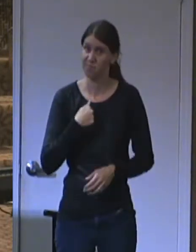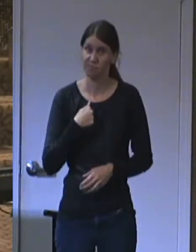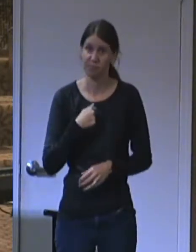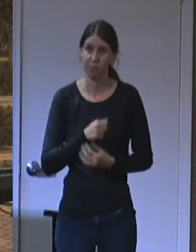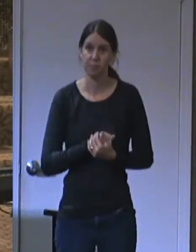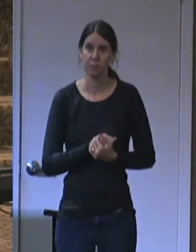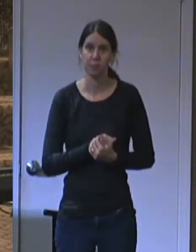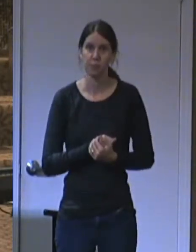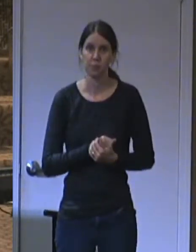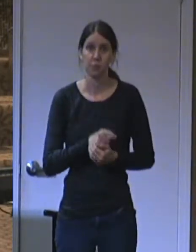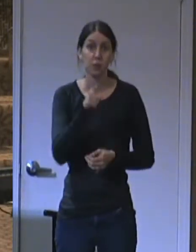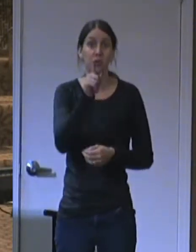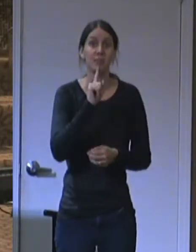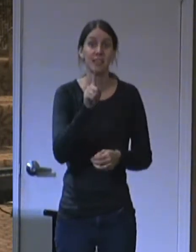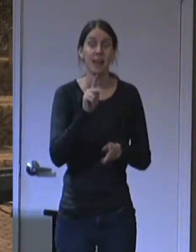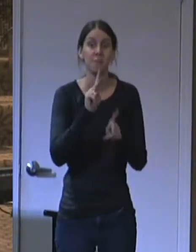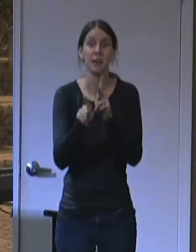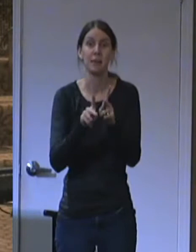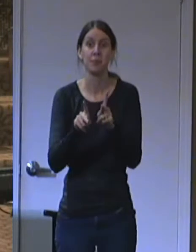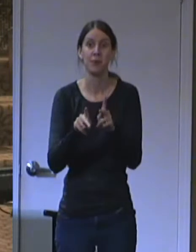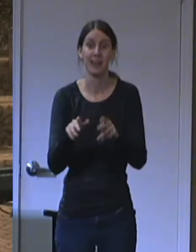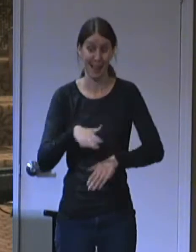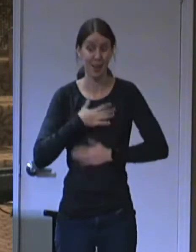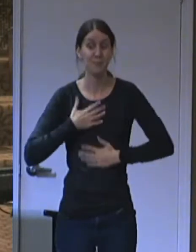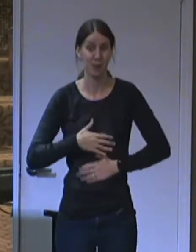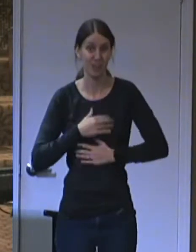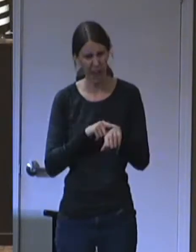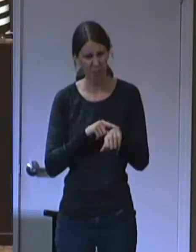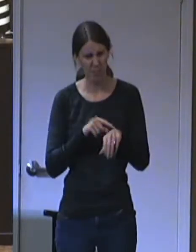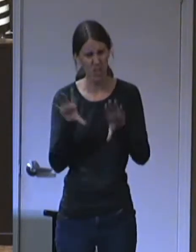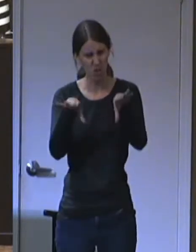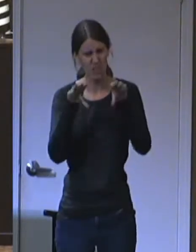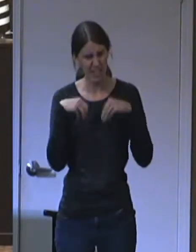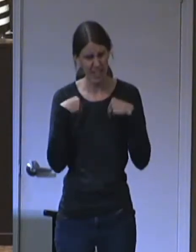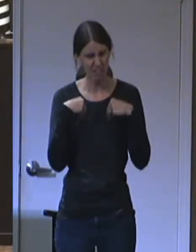Now you say, but people really appreciate things when they have to earn it. Well,